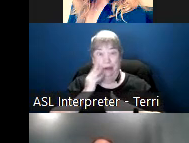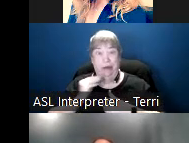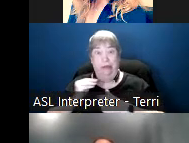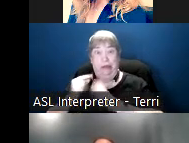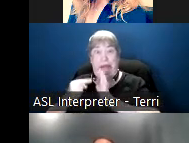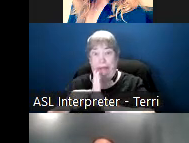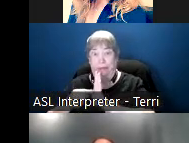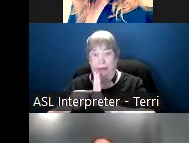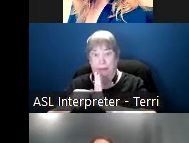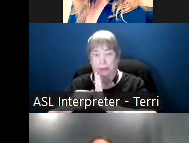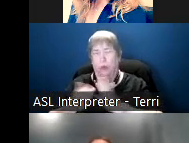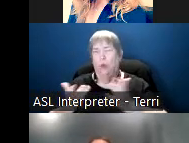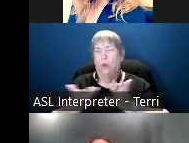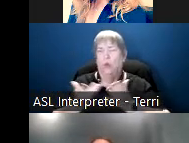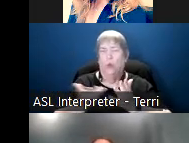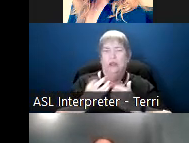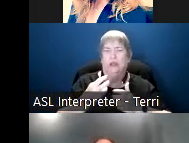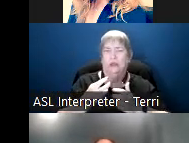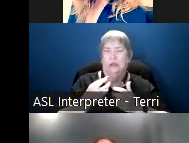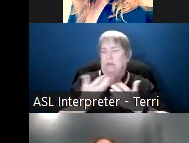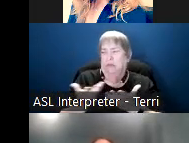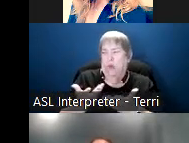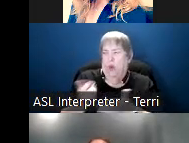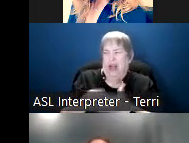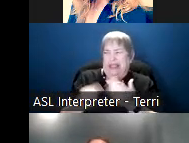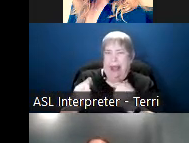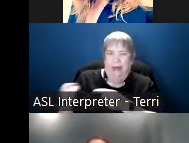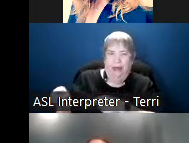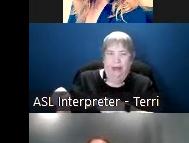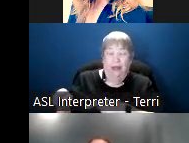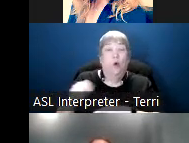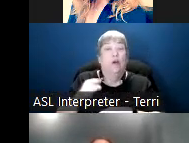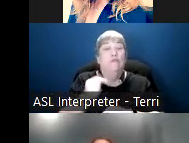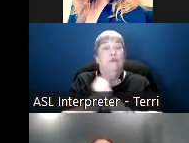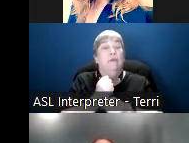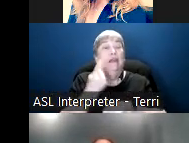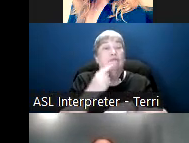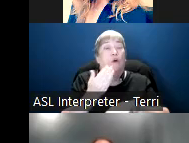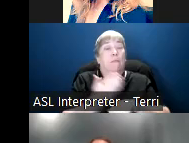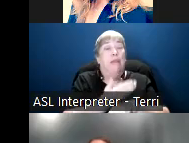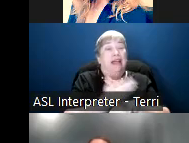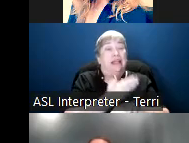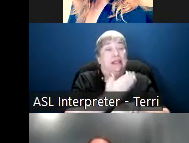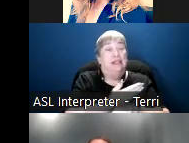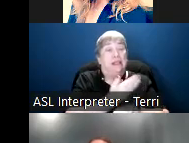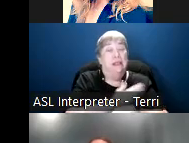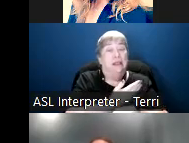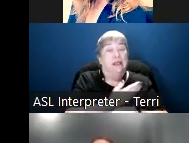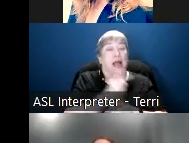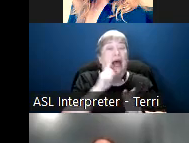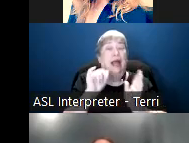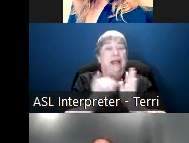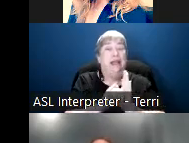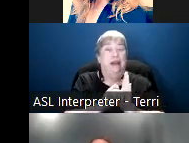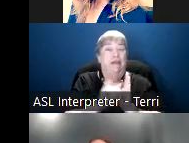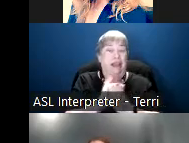about, identify what those are. Or if you're building this as a maintenance self-care plan, just identify that as that's what you're